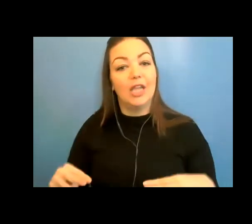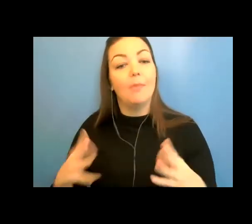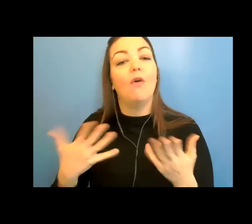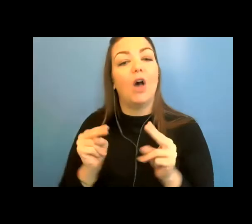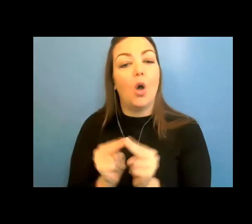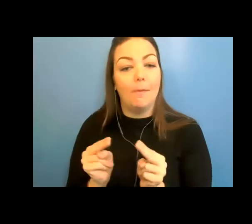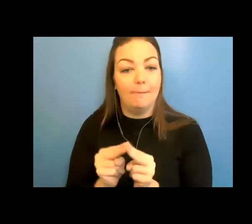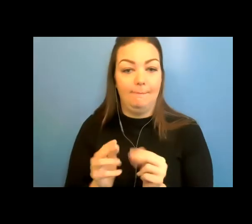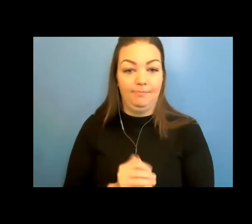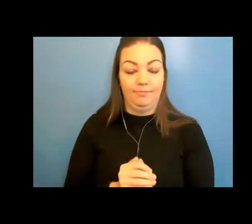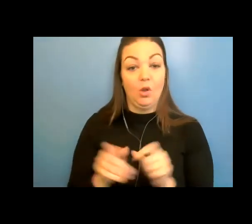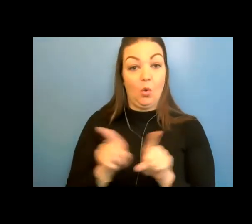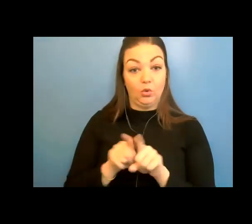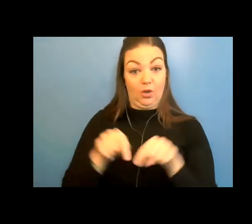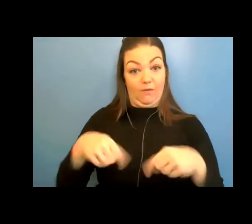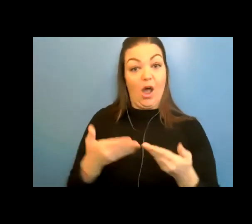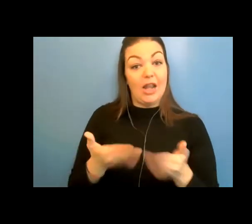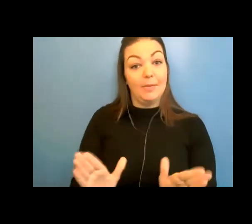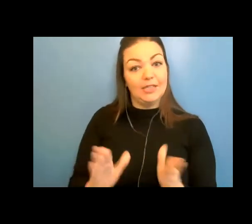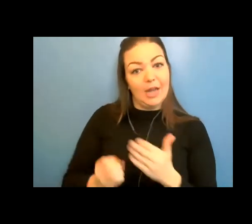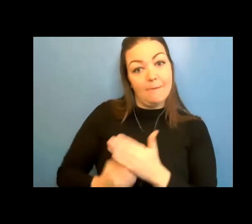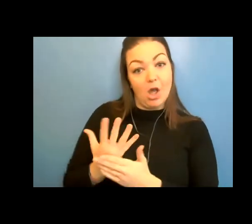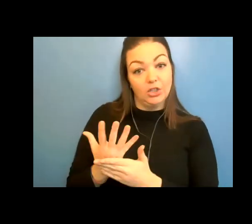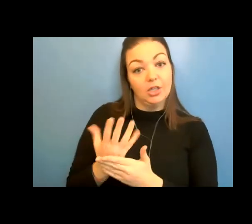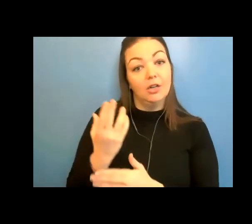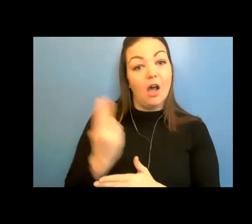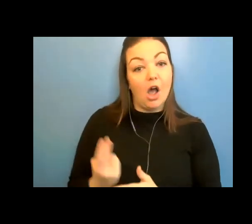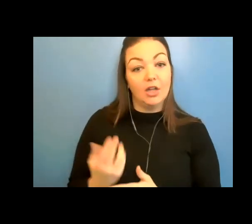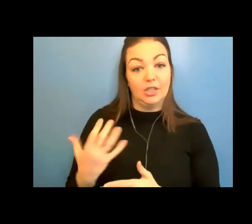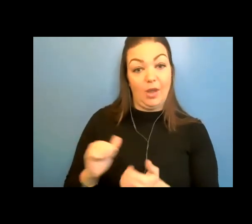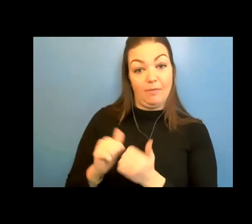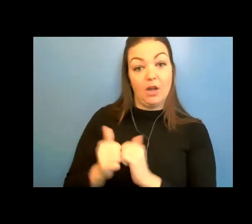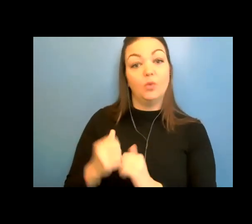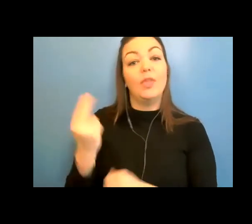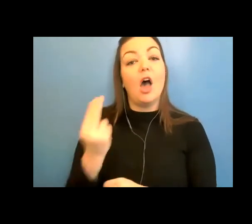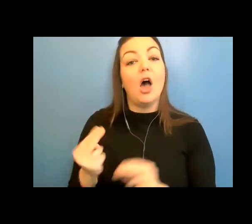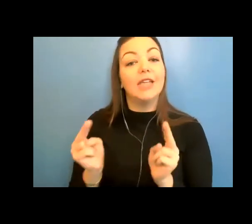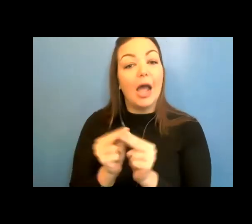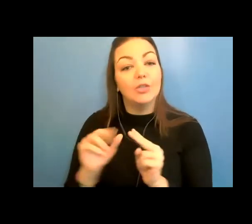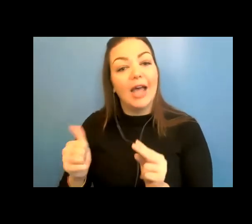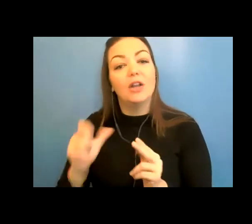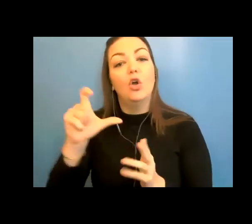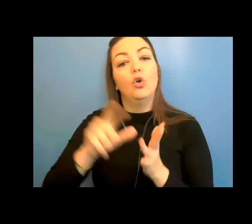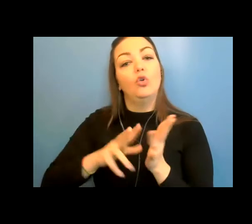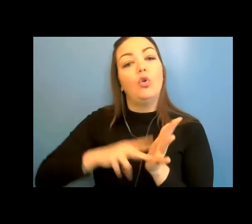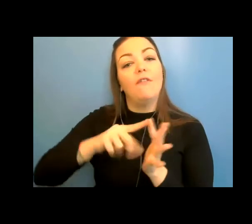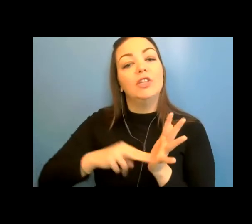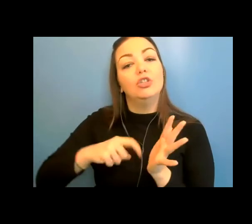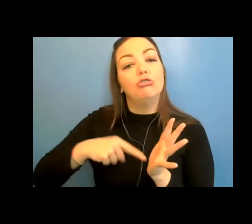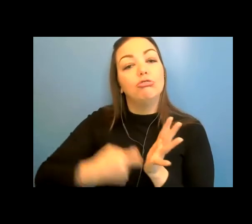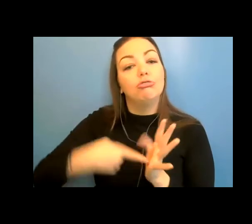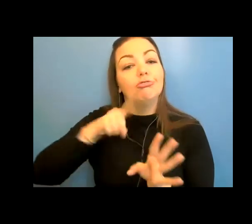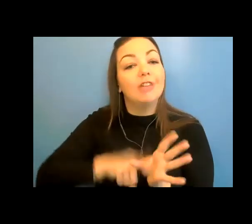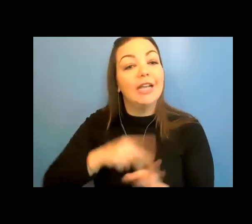Coventry 2021. Shortlisted artists have until the beginning of February to fill out the next stage of their